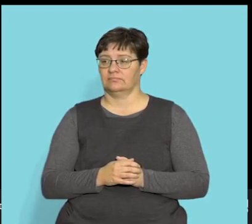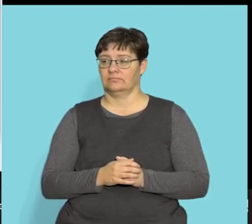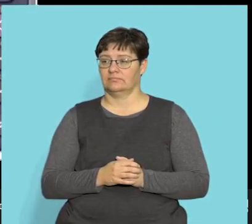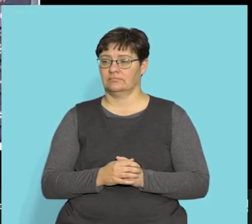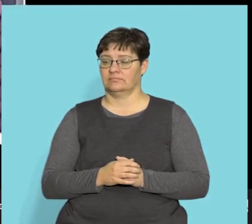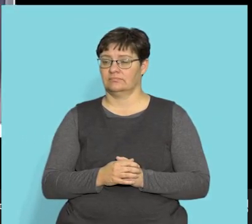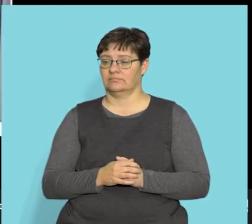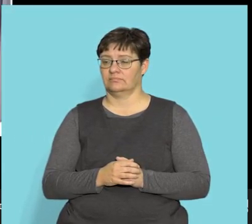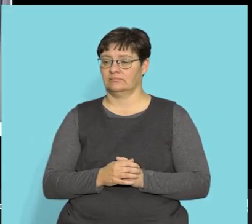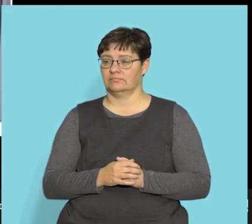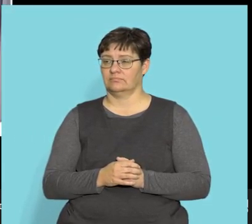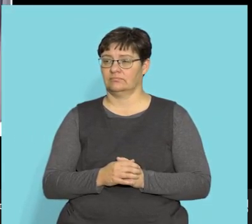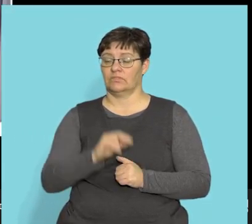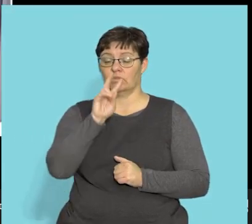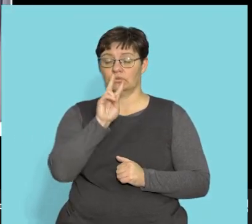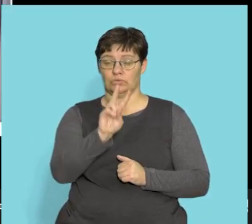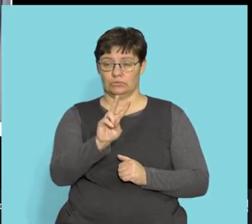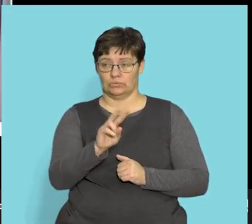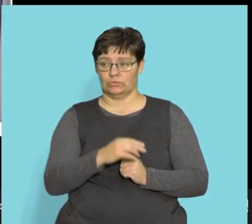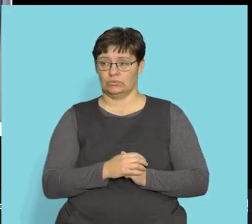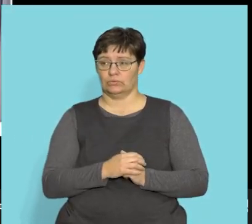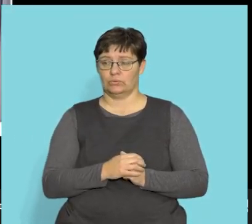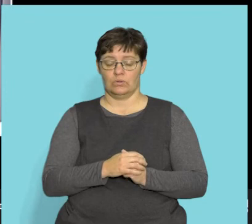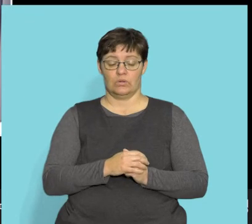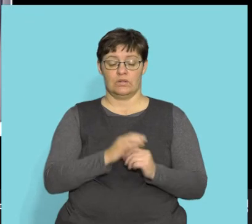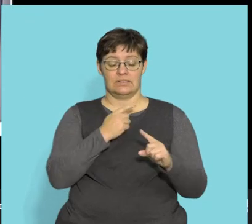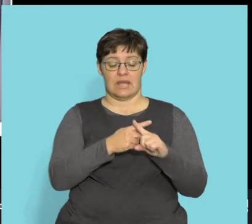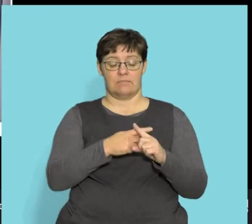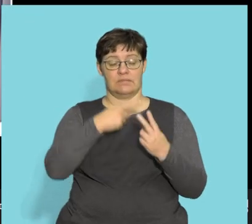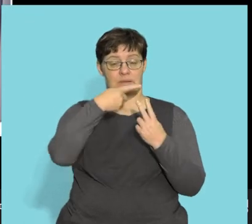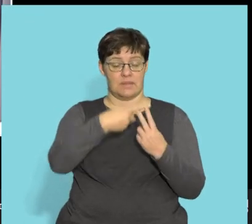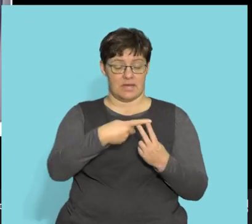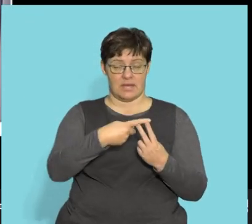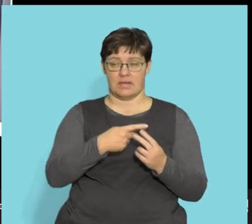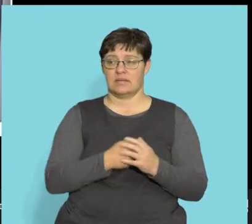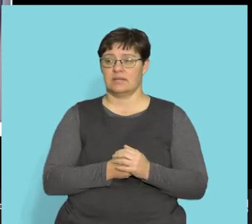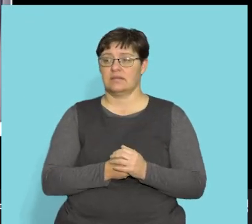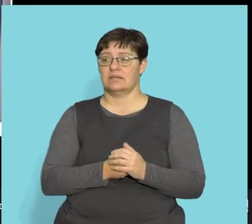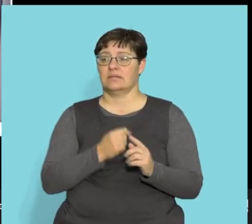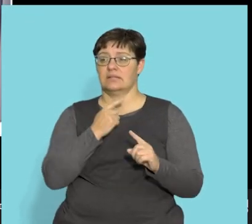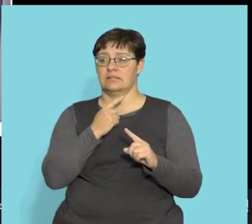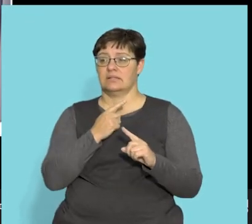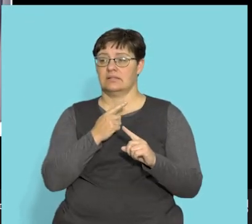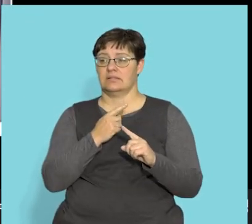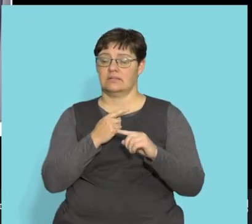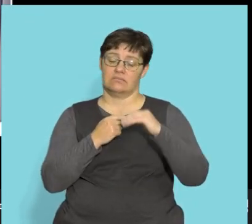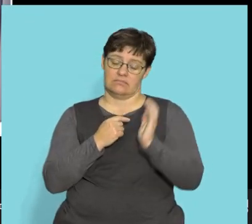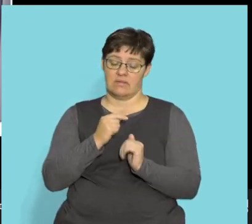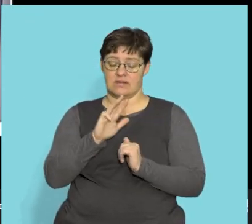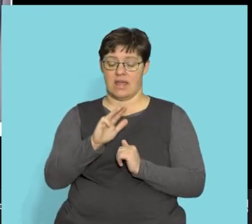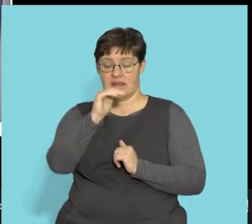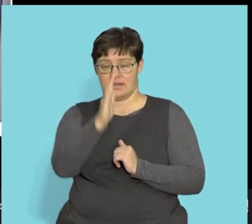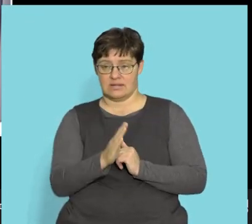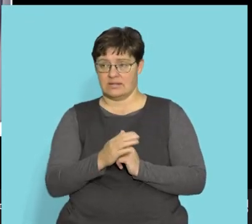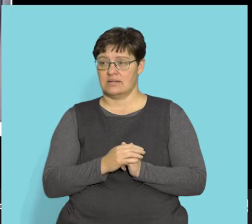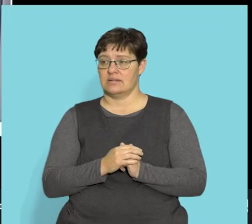So we are going to have 2 pi times 9, because 3 squared is